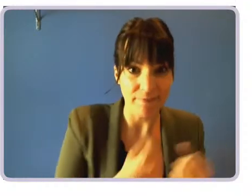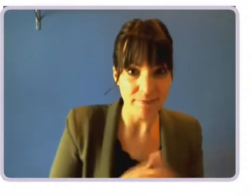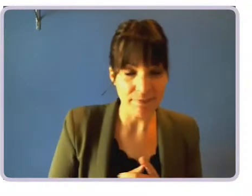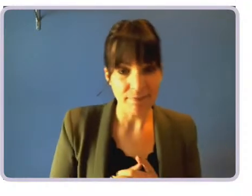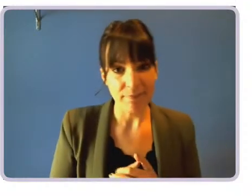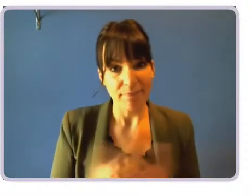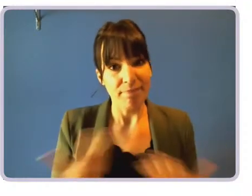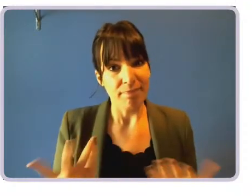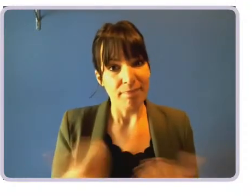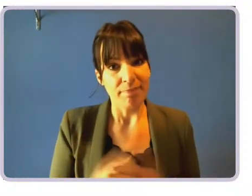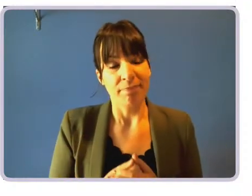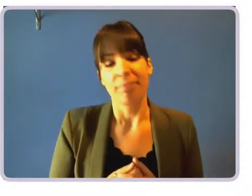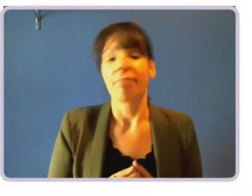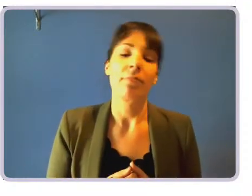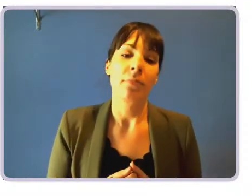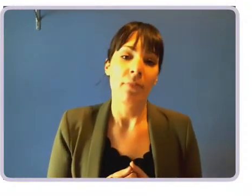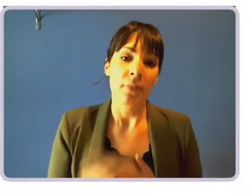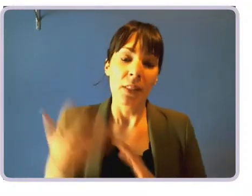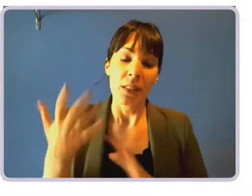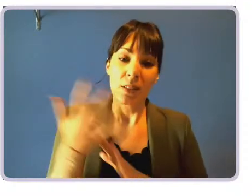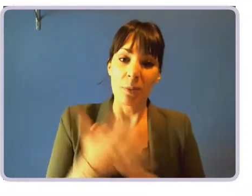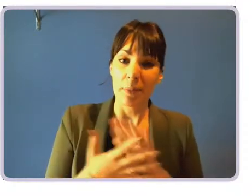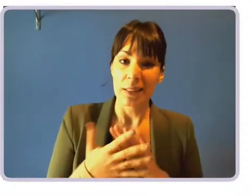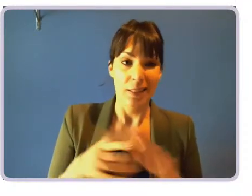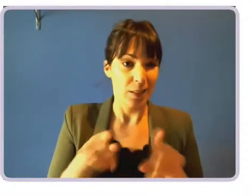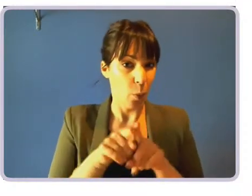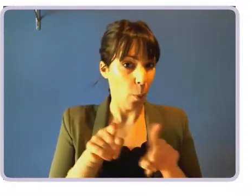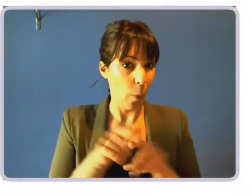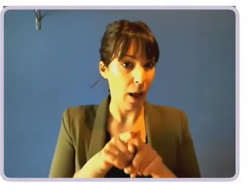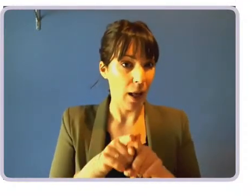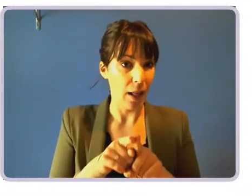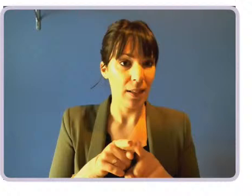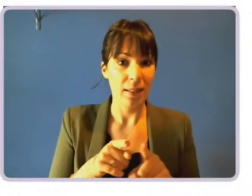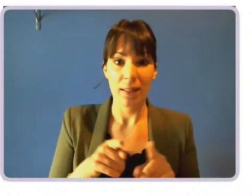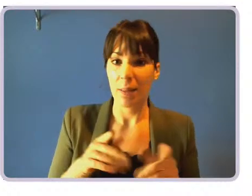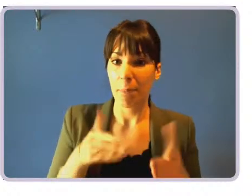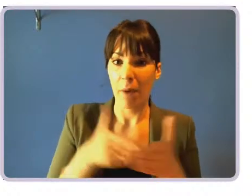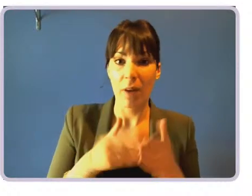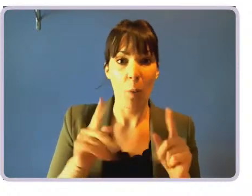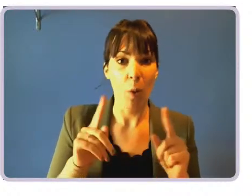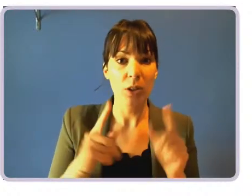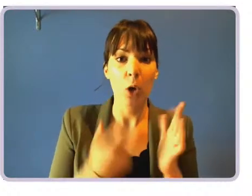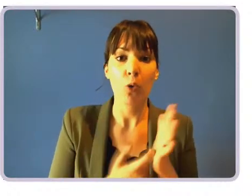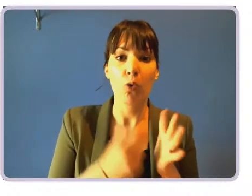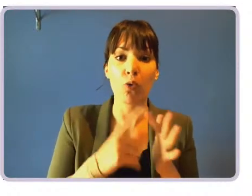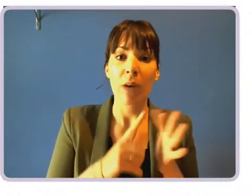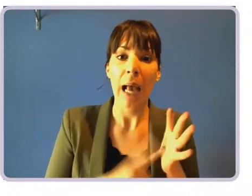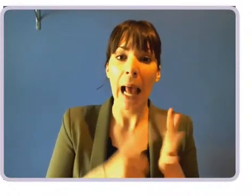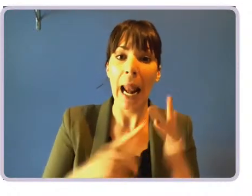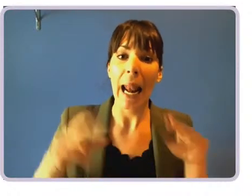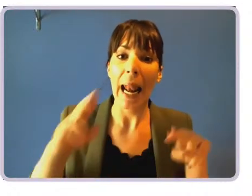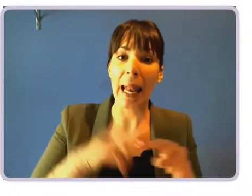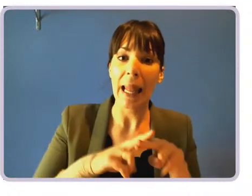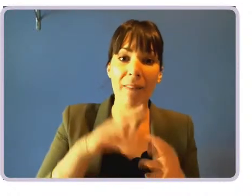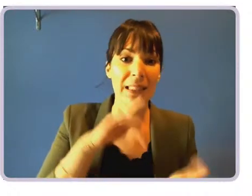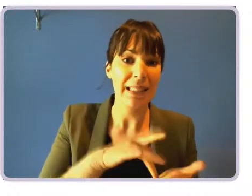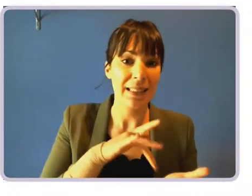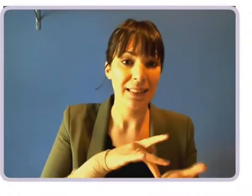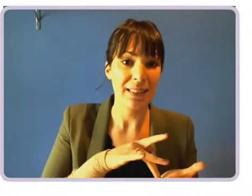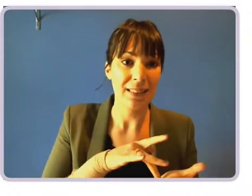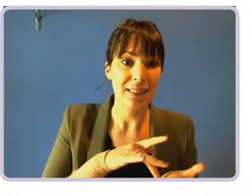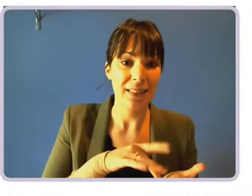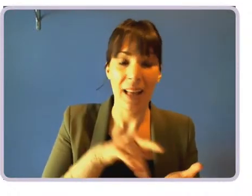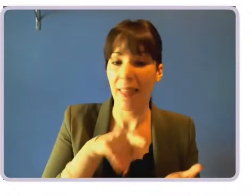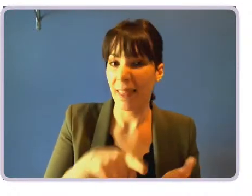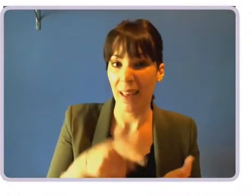Which brings me to the next idea of relief centres. They are quite overwhelming. So for